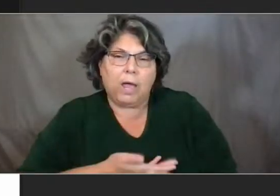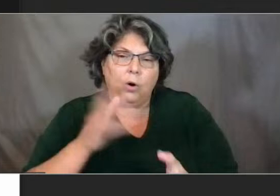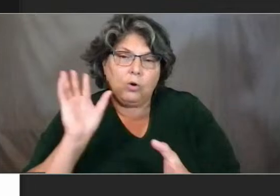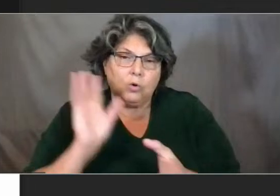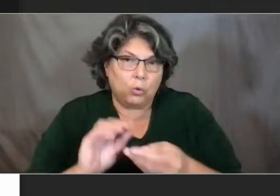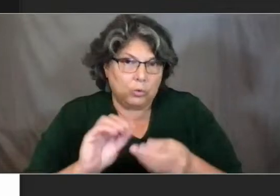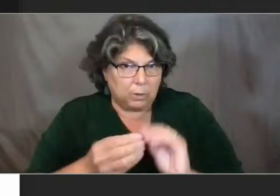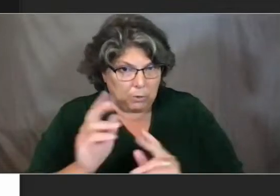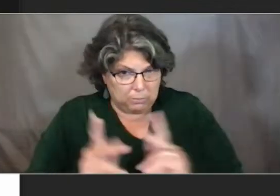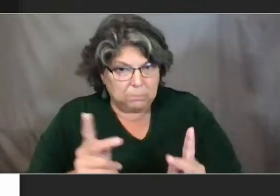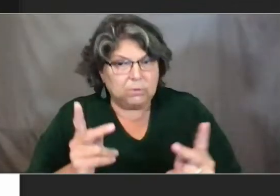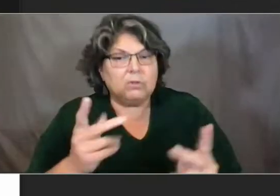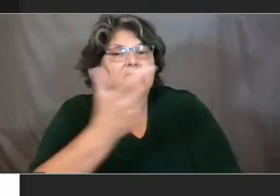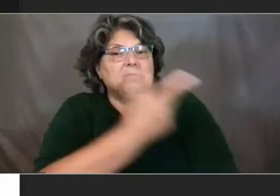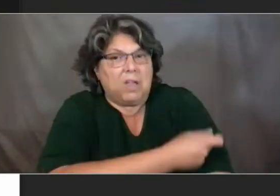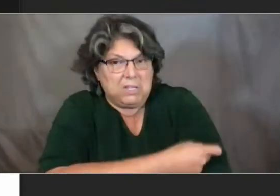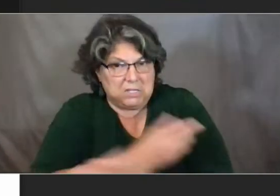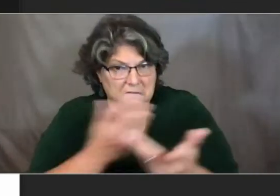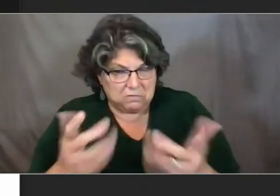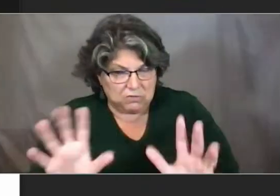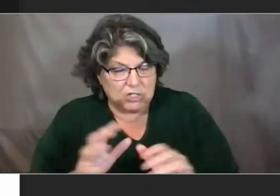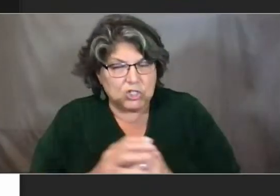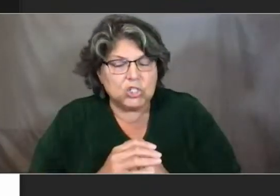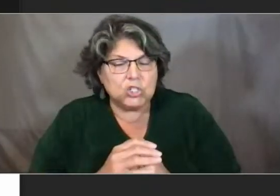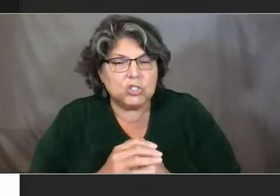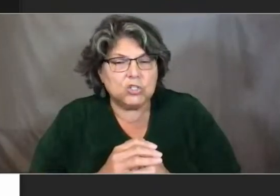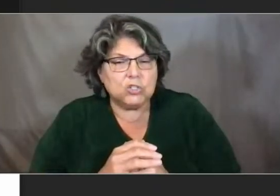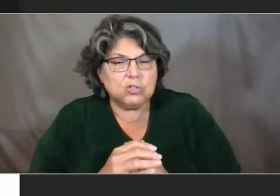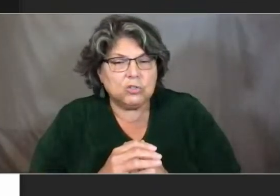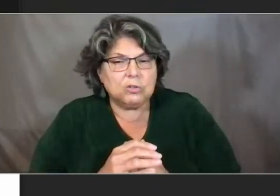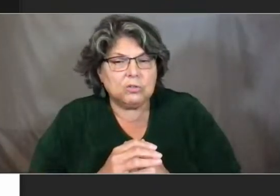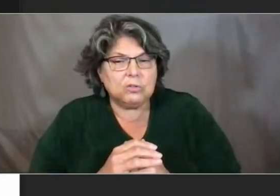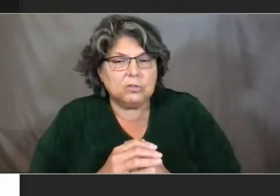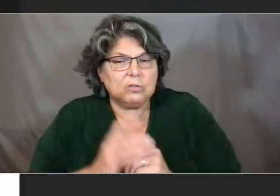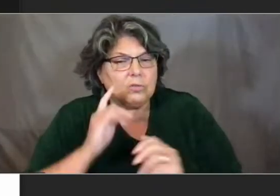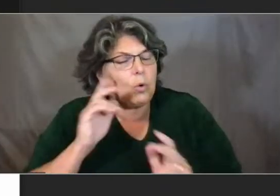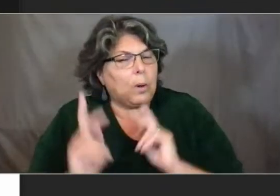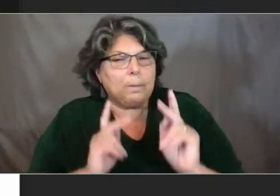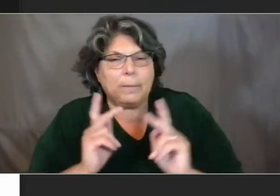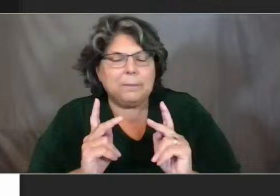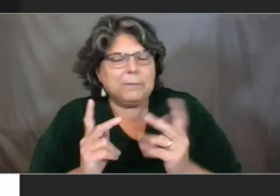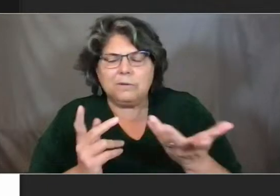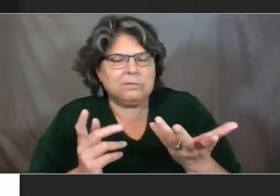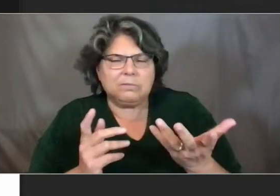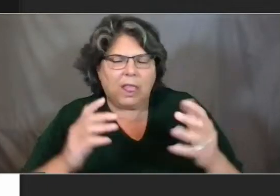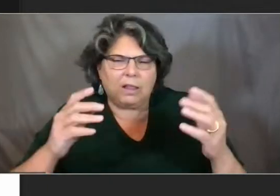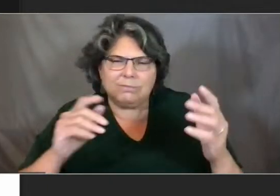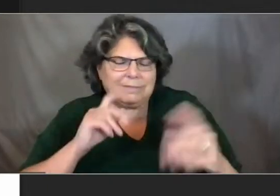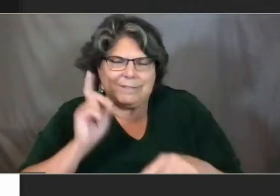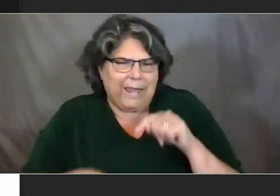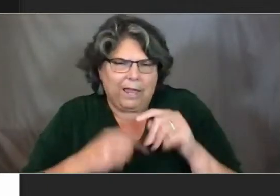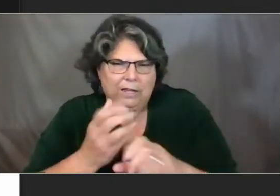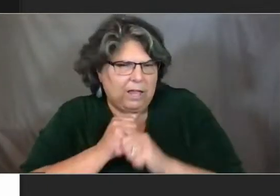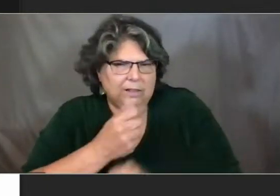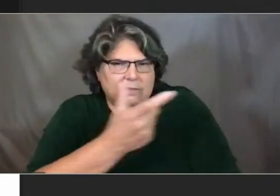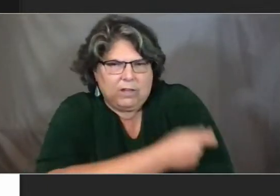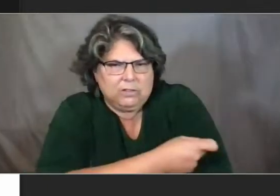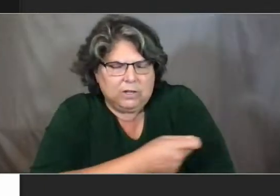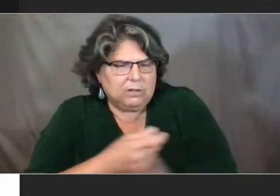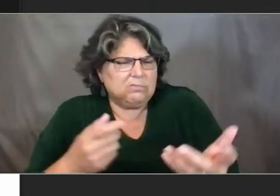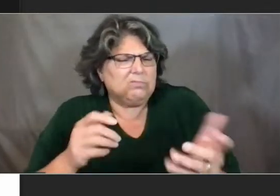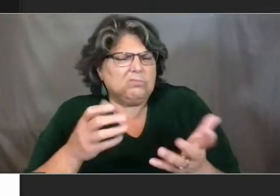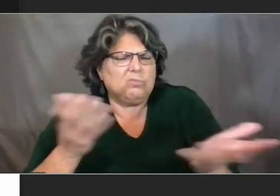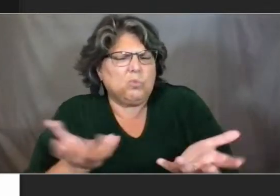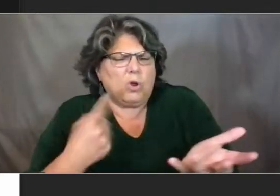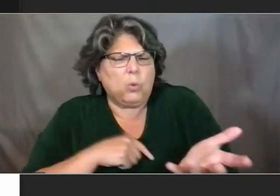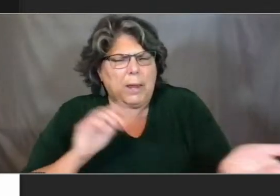vaccination population, which is even those that are not eligible for the vaccine, how do we stack up as